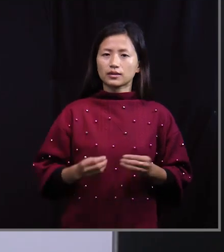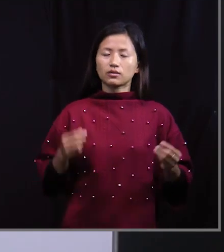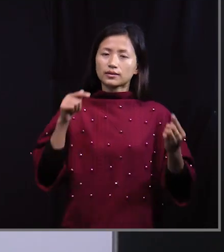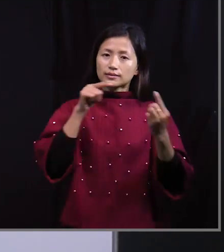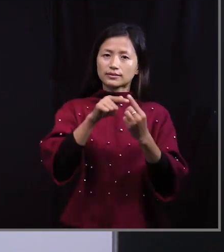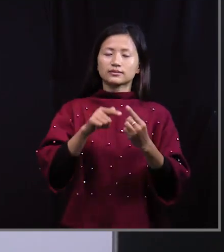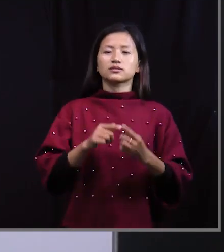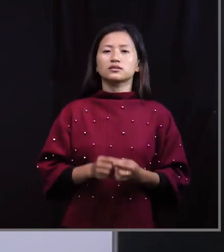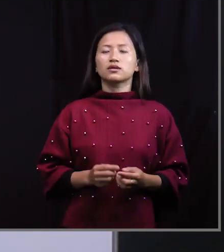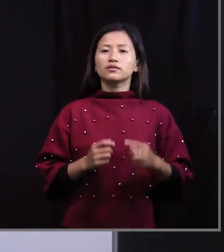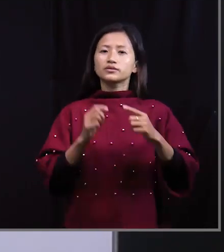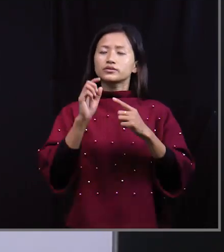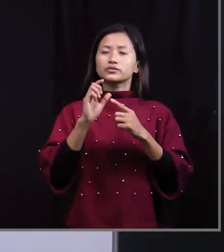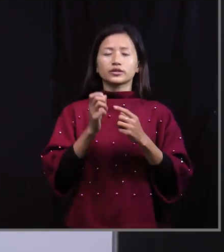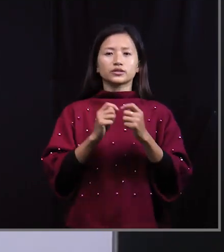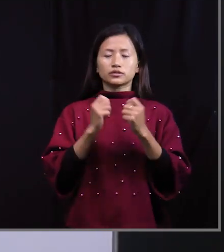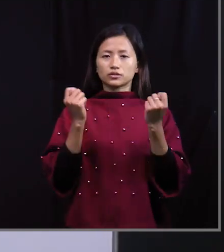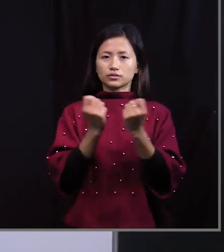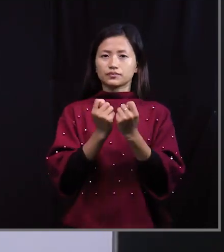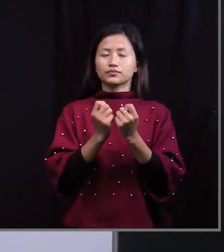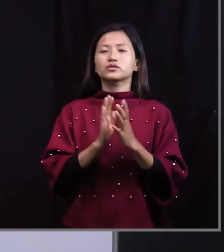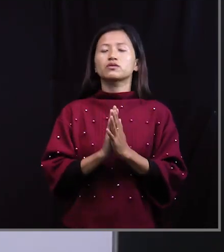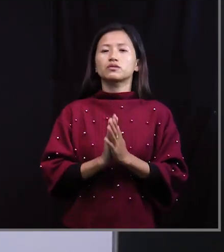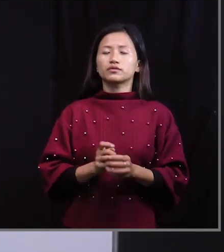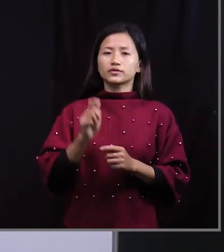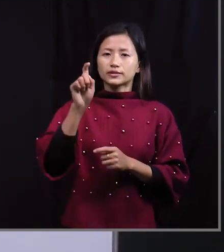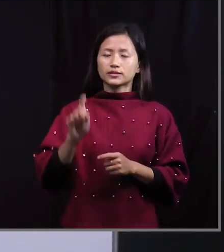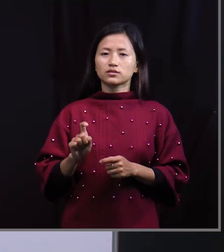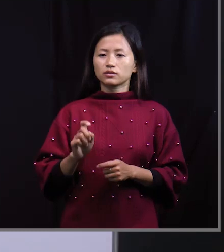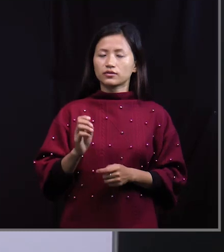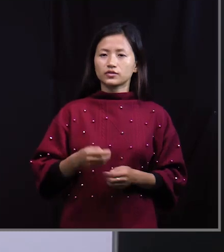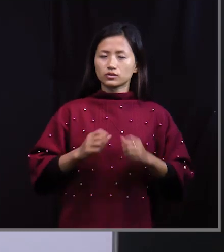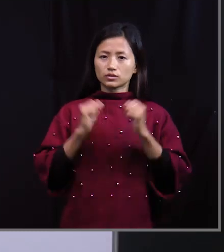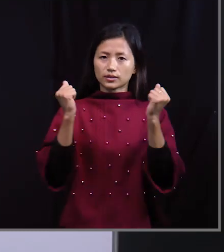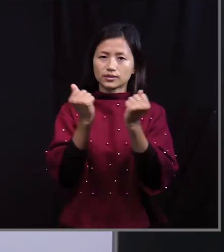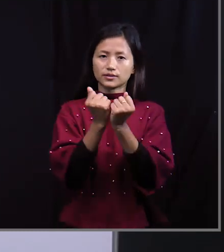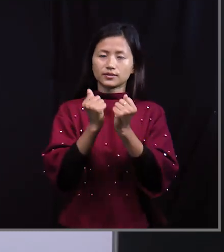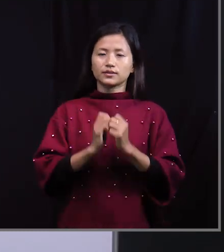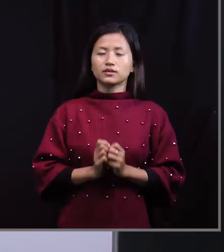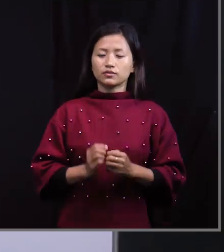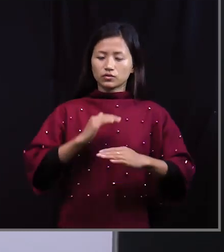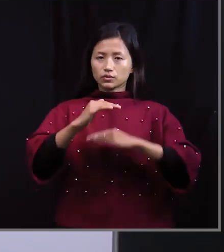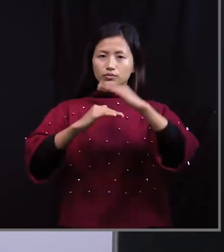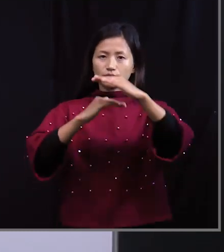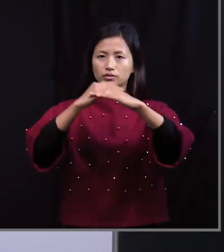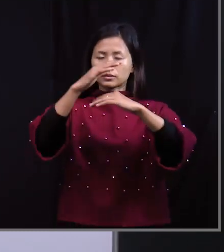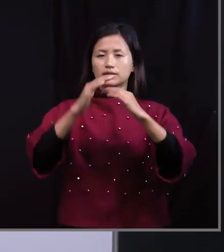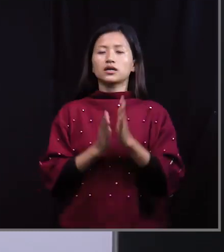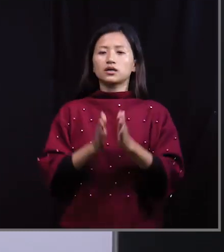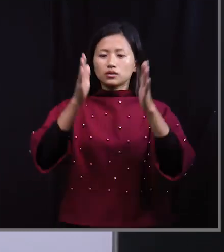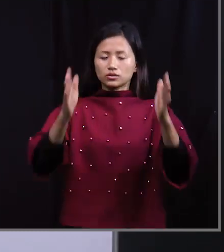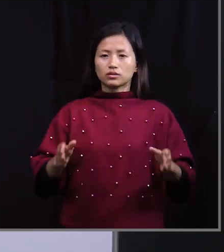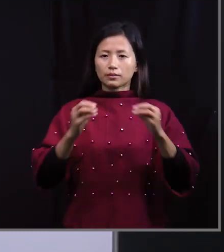the traditions of the people or against the needs of the society. If you want to build a showroom with a